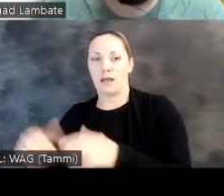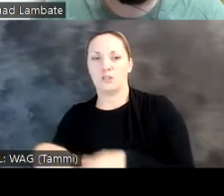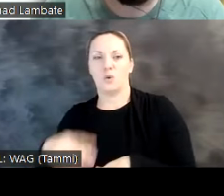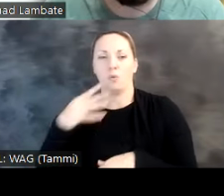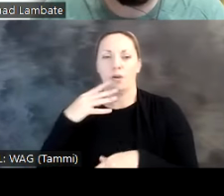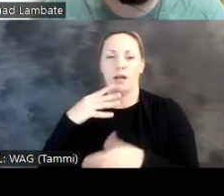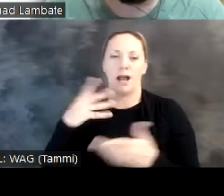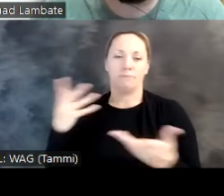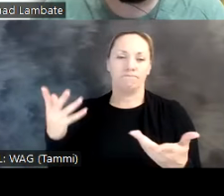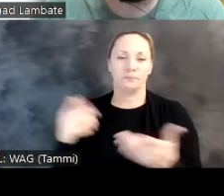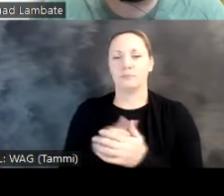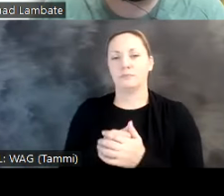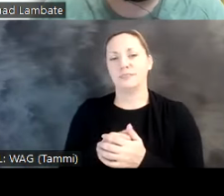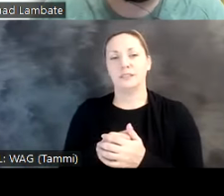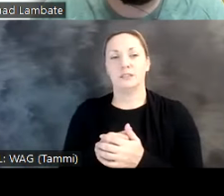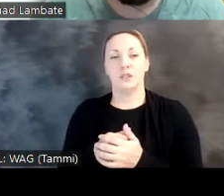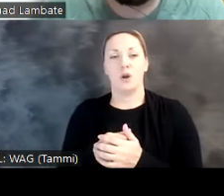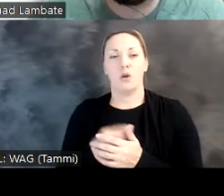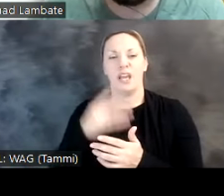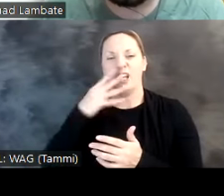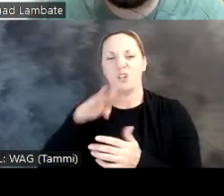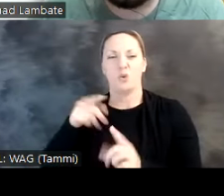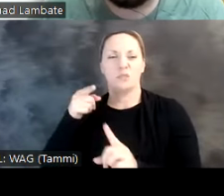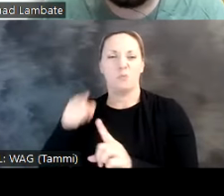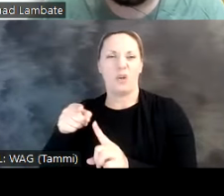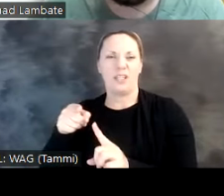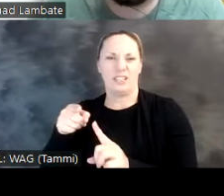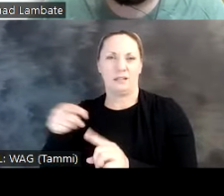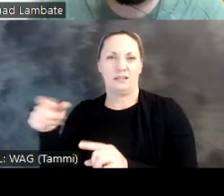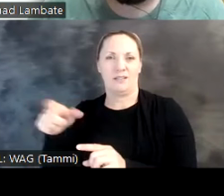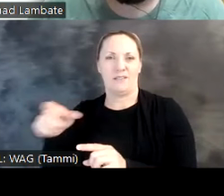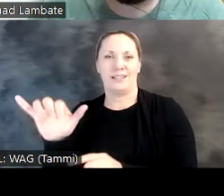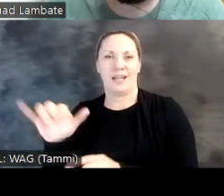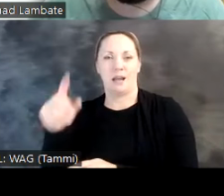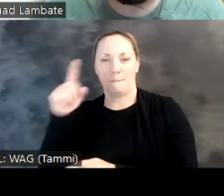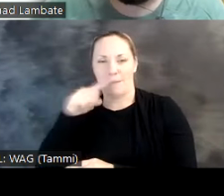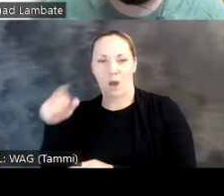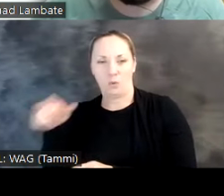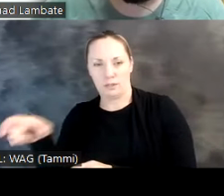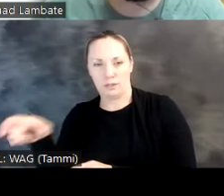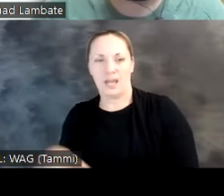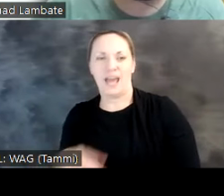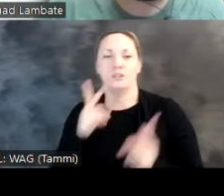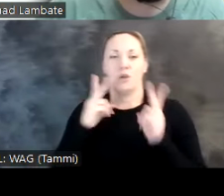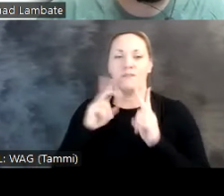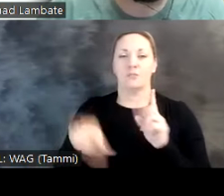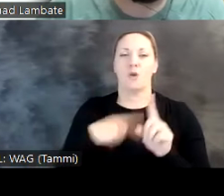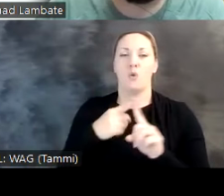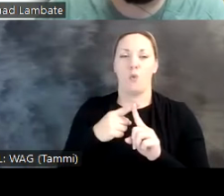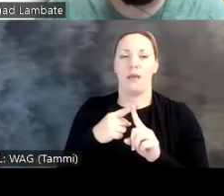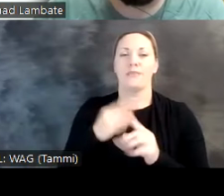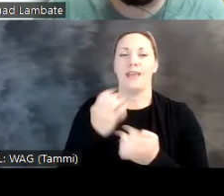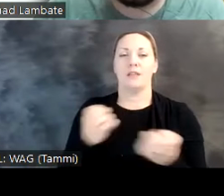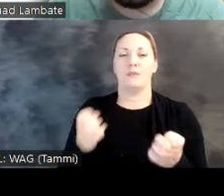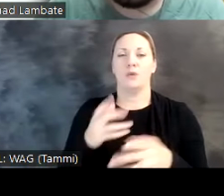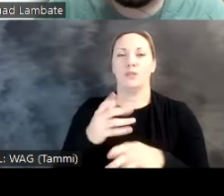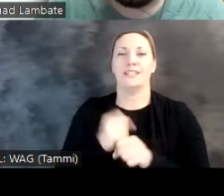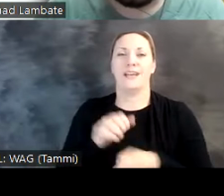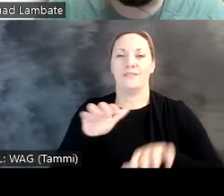or it will be visible only when an element receives keyboard focus. To get this understanding, I've again